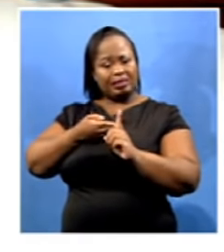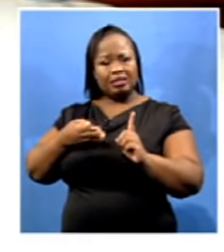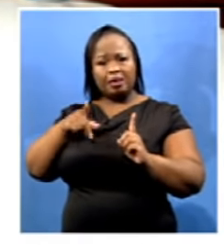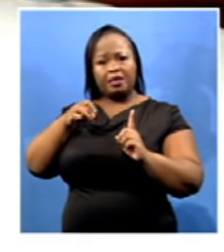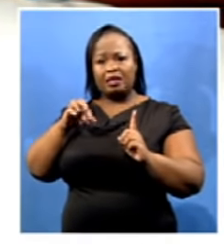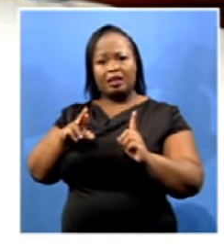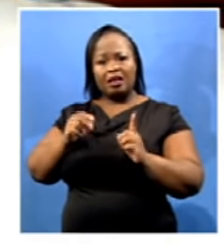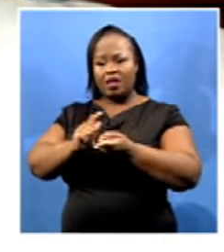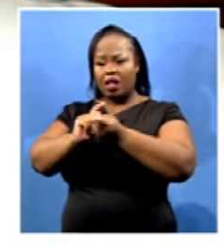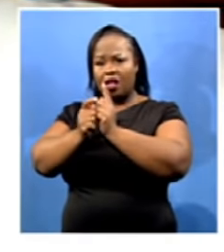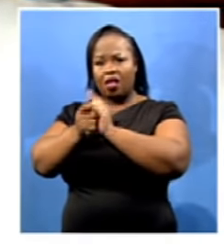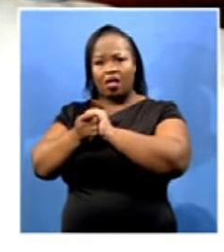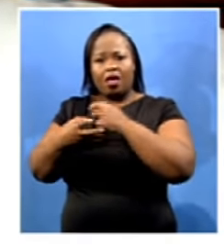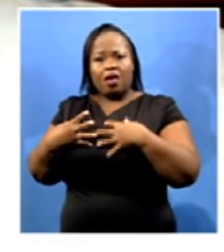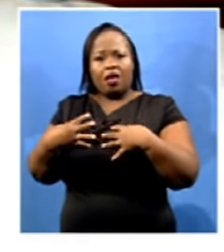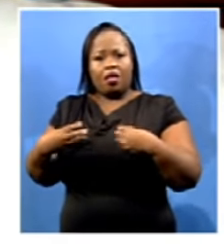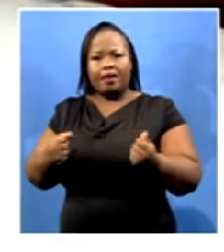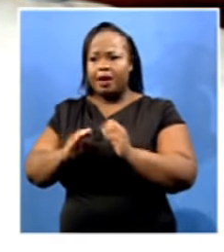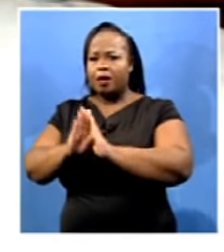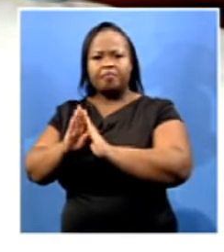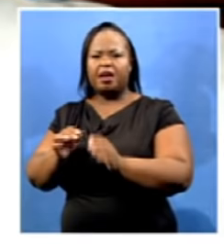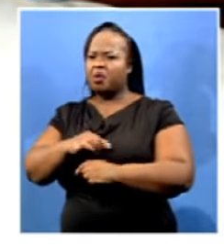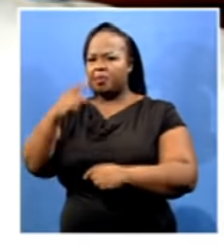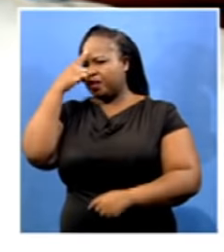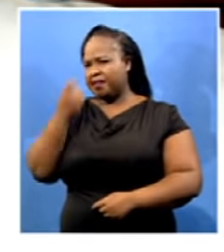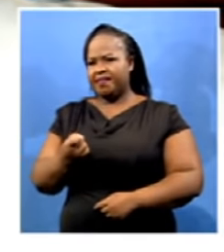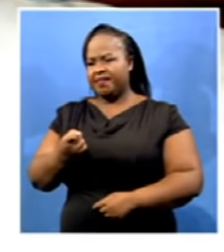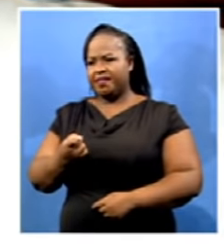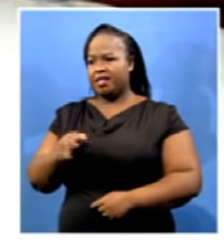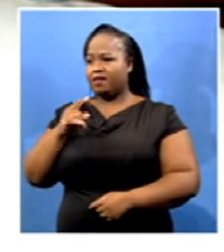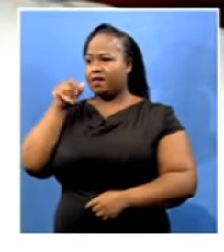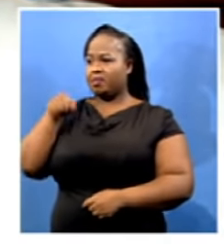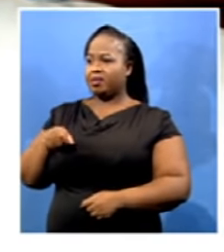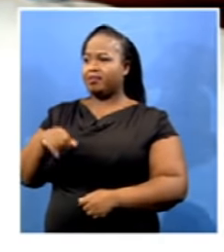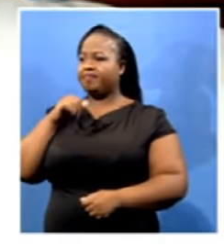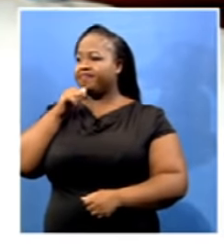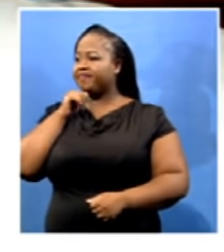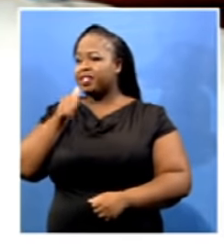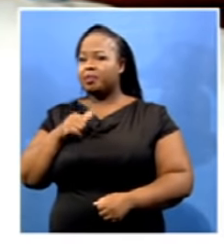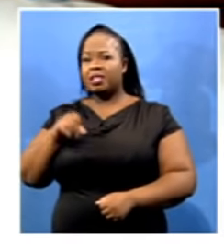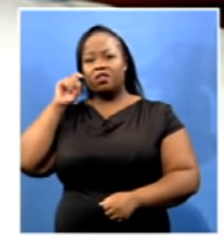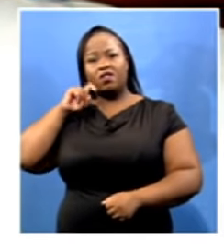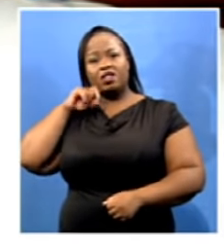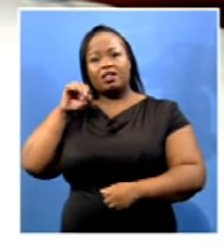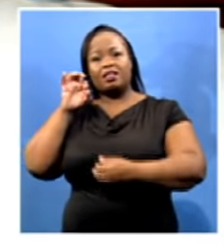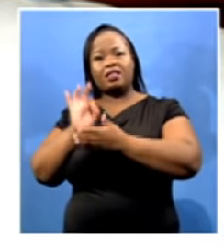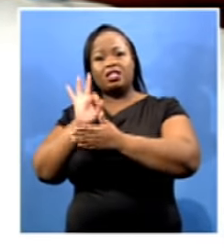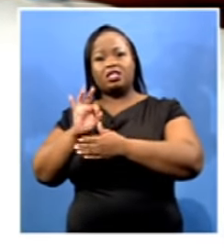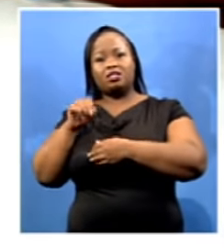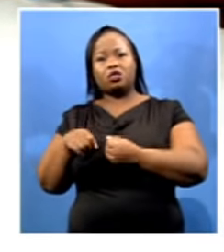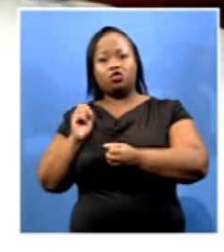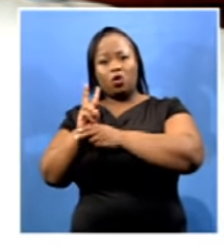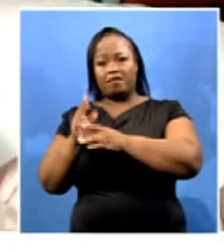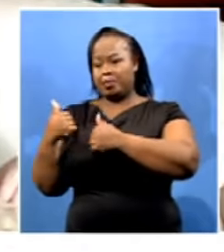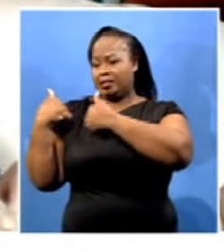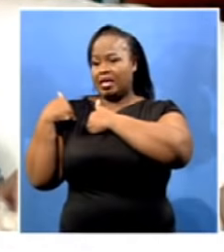And I don't believe that anybody of 11, 12, 13 years old that he comes into contact with is safe.